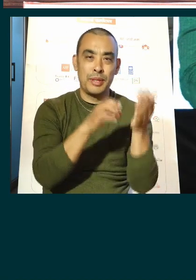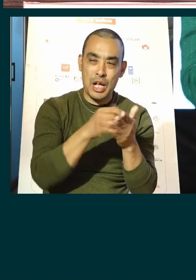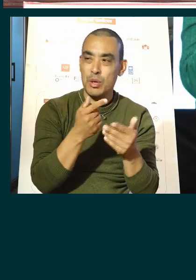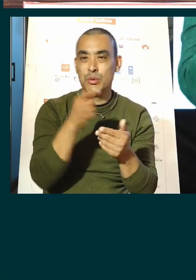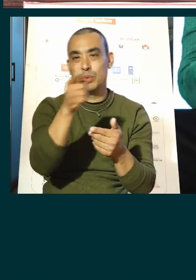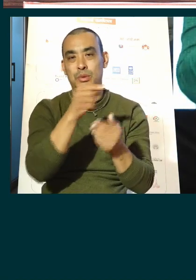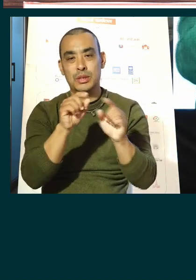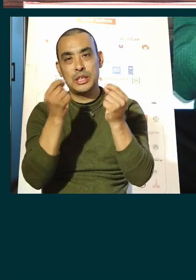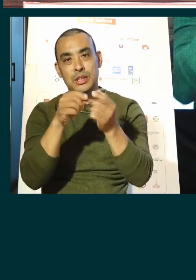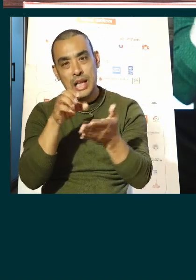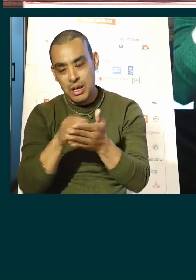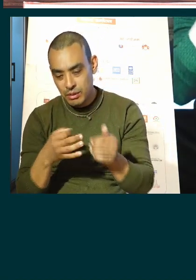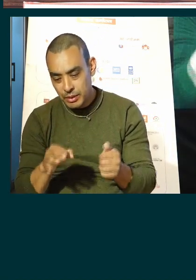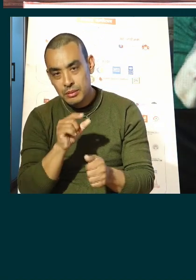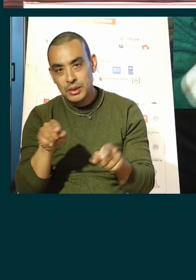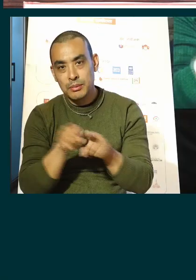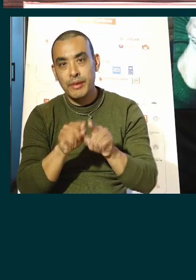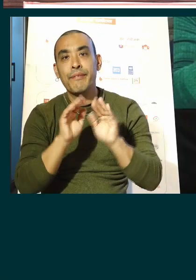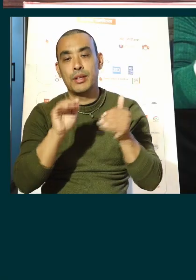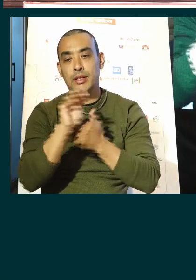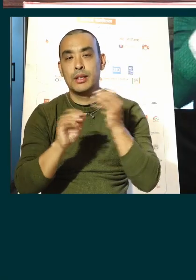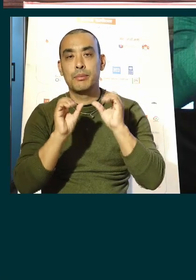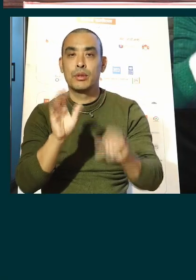college represent menstruation in different way.